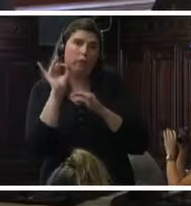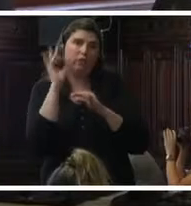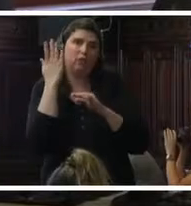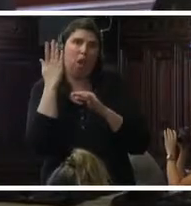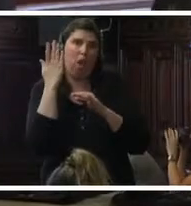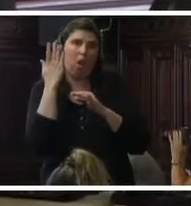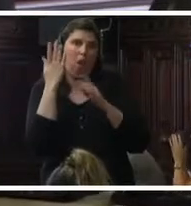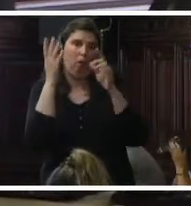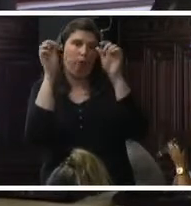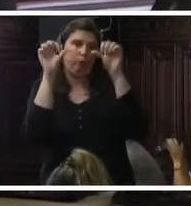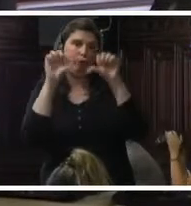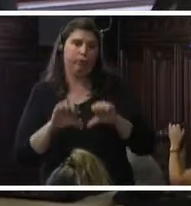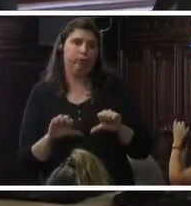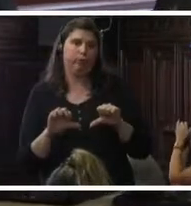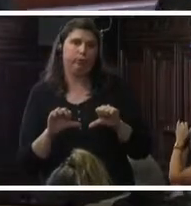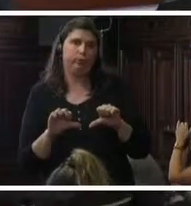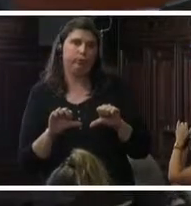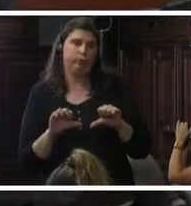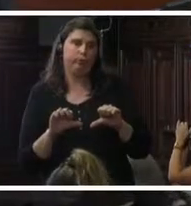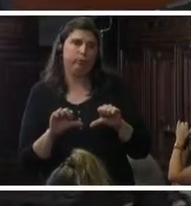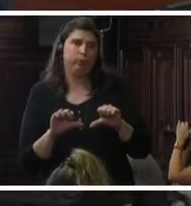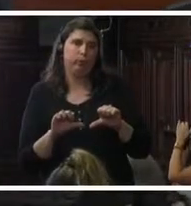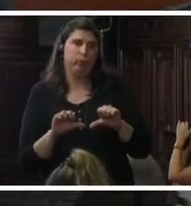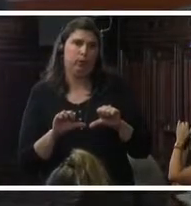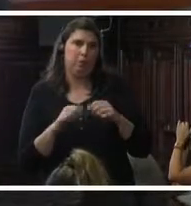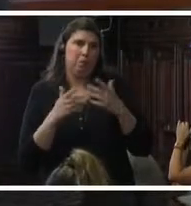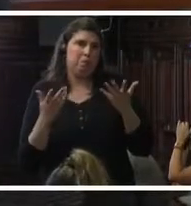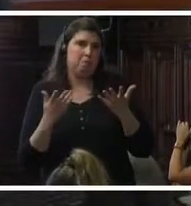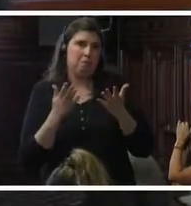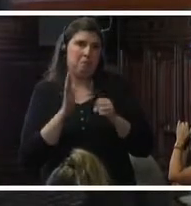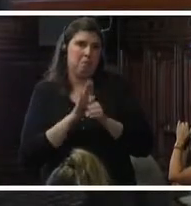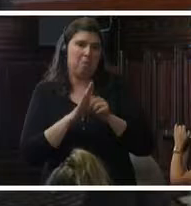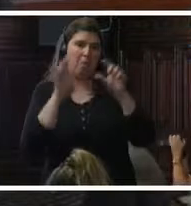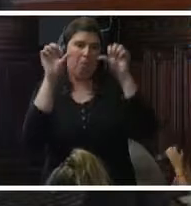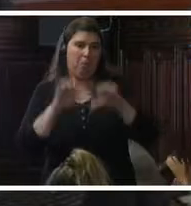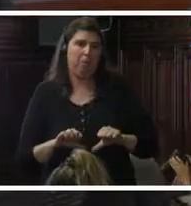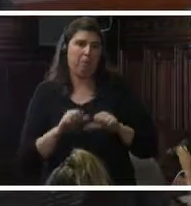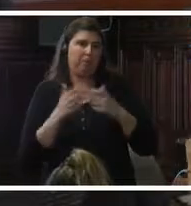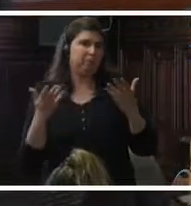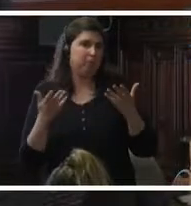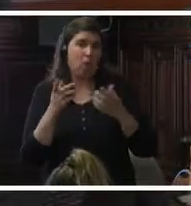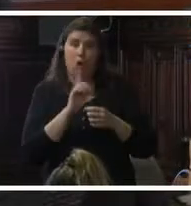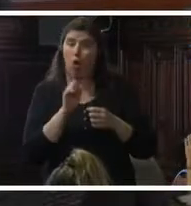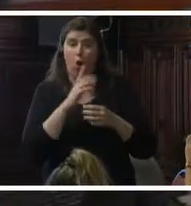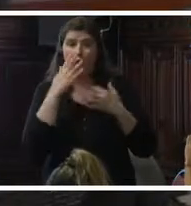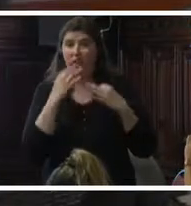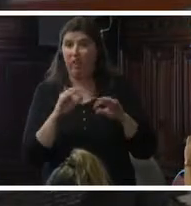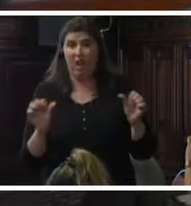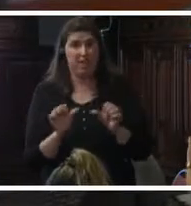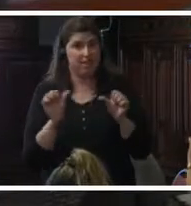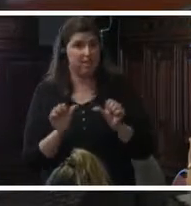they've dropped it like a hot potato. And really, they shouldn't unless they have scientific evidence that it is